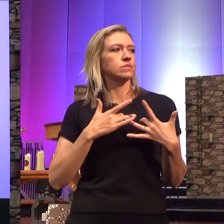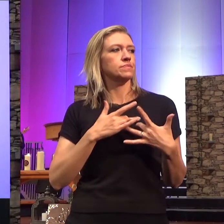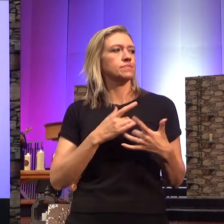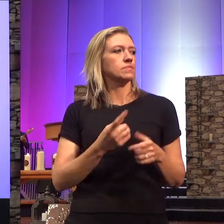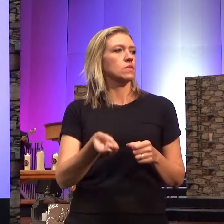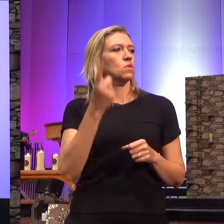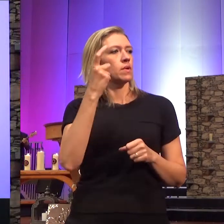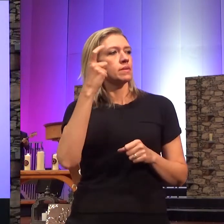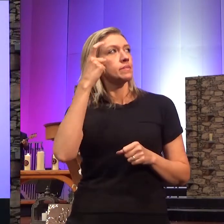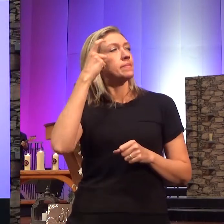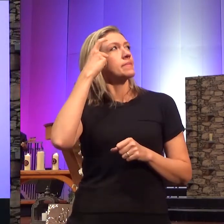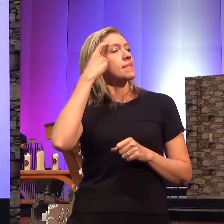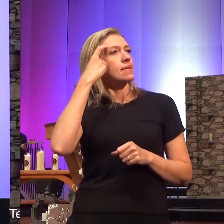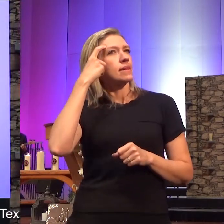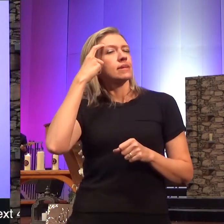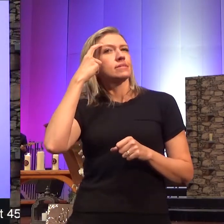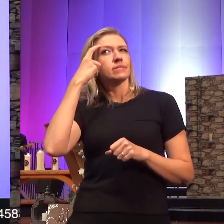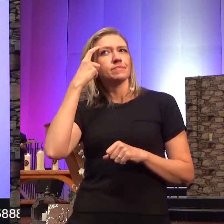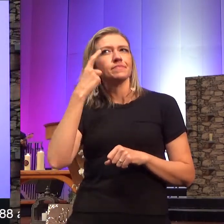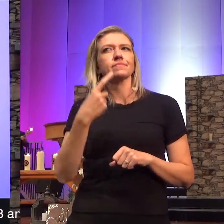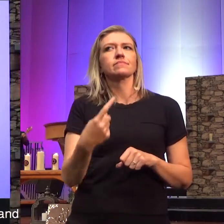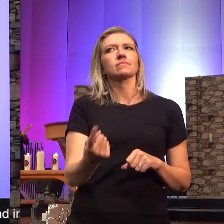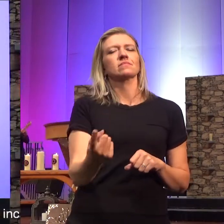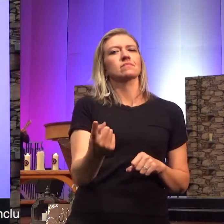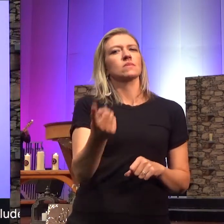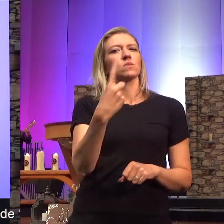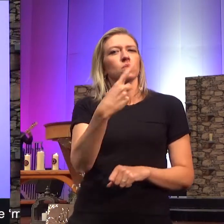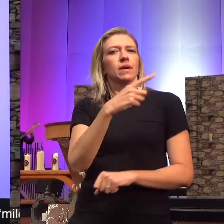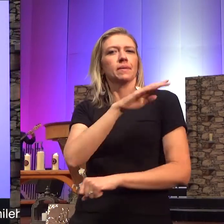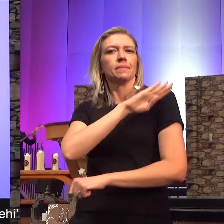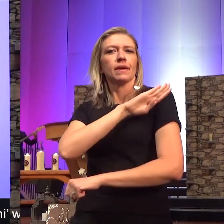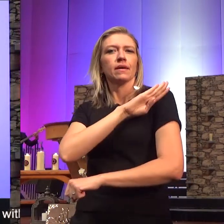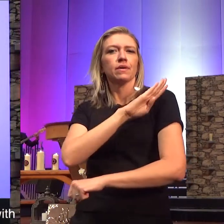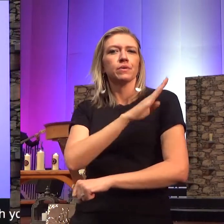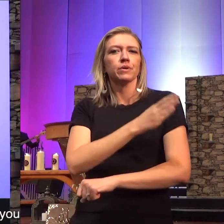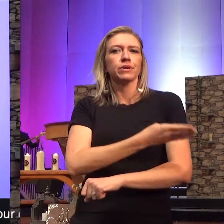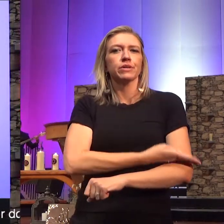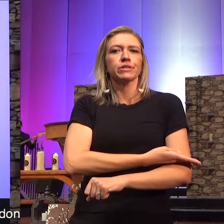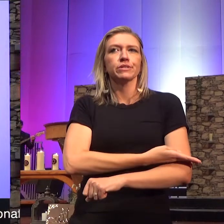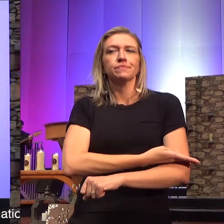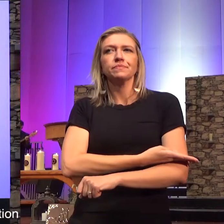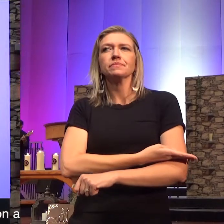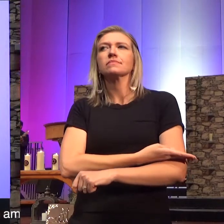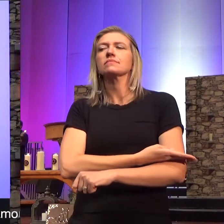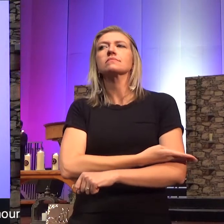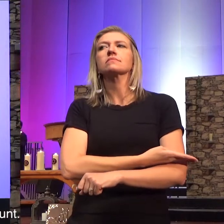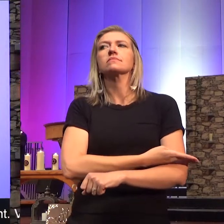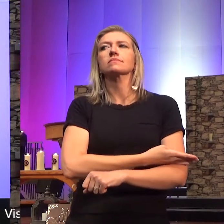Power.